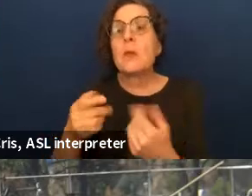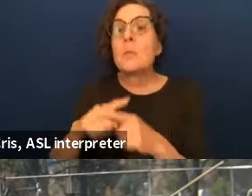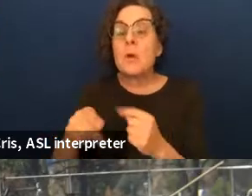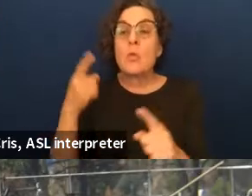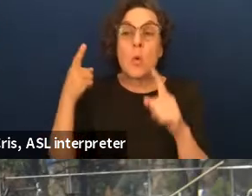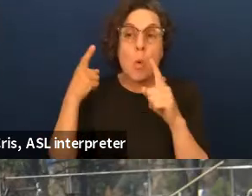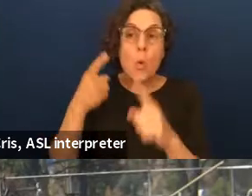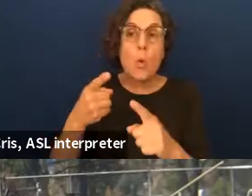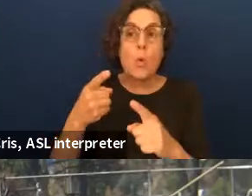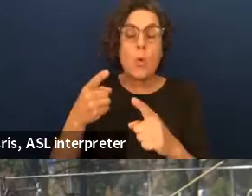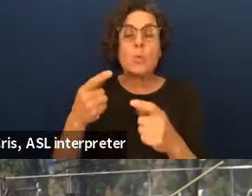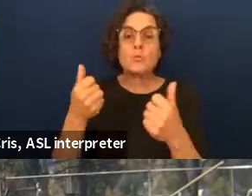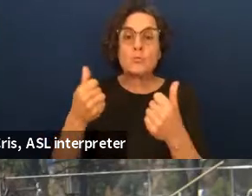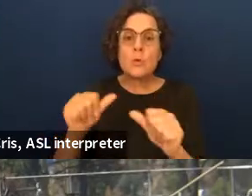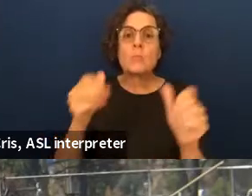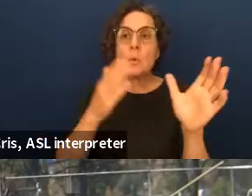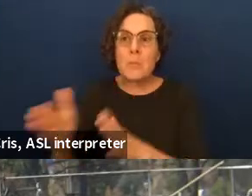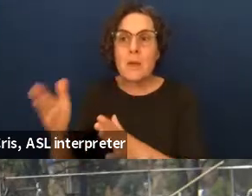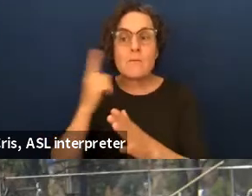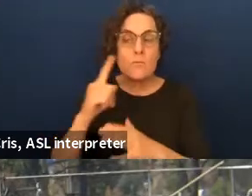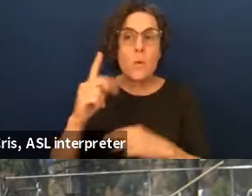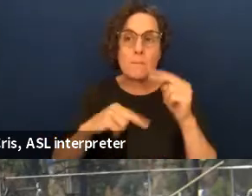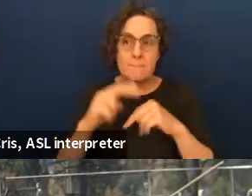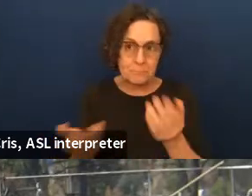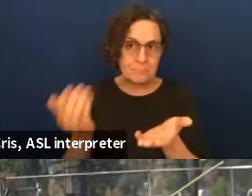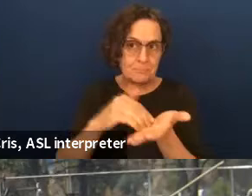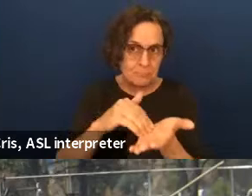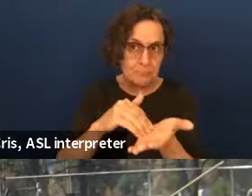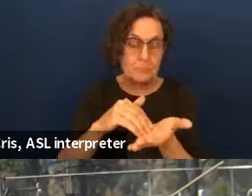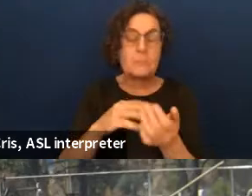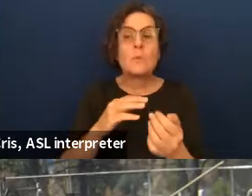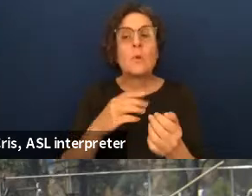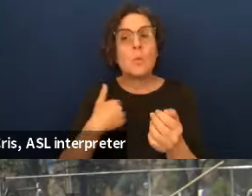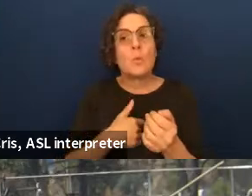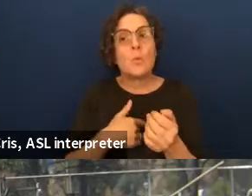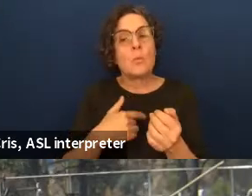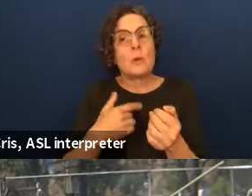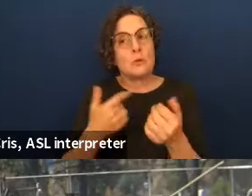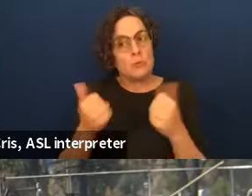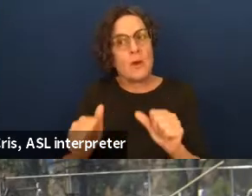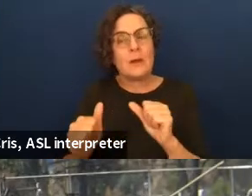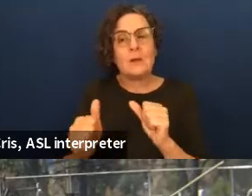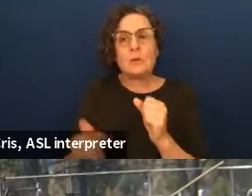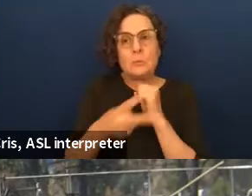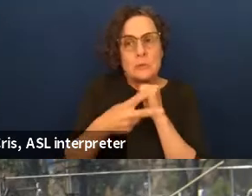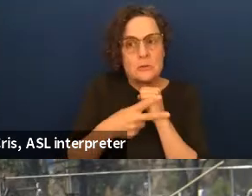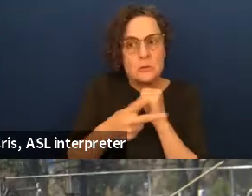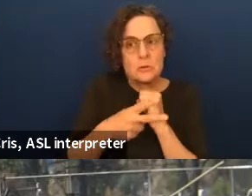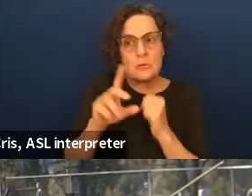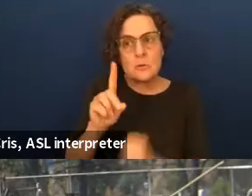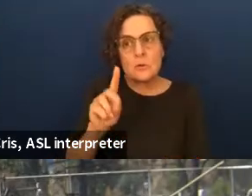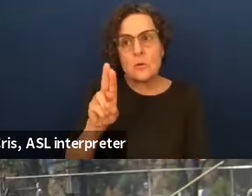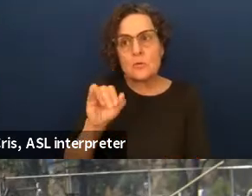reconstruction as possible. So to the extent that we can, we'll save as many driveways as possible.